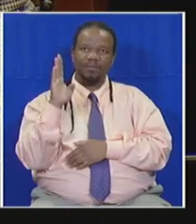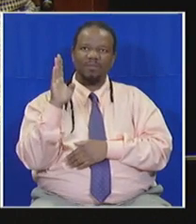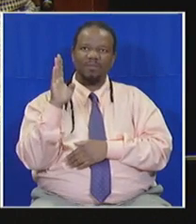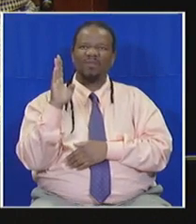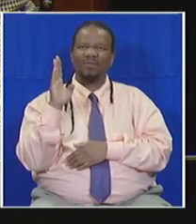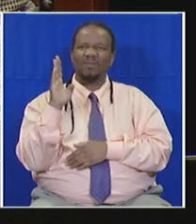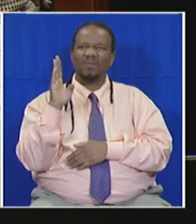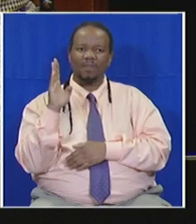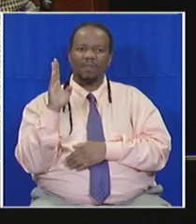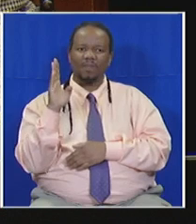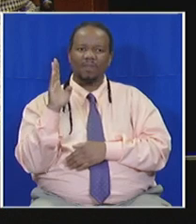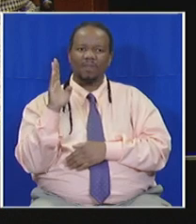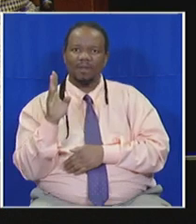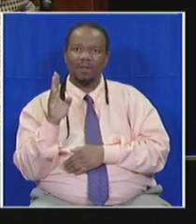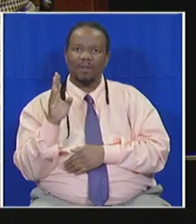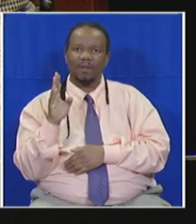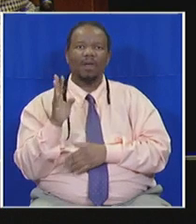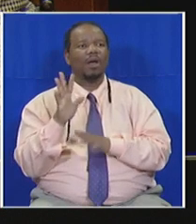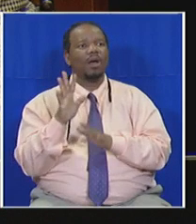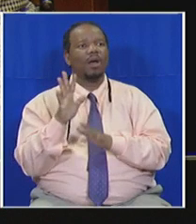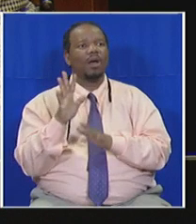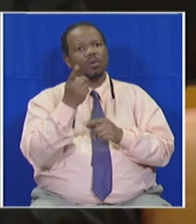Is that a must not order? Come and mislead this house.